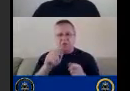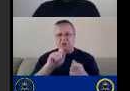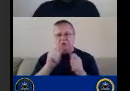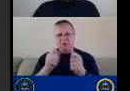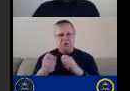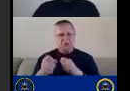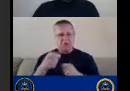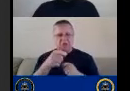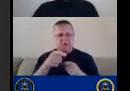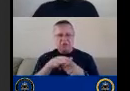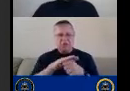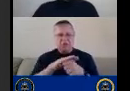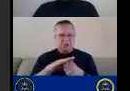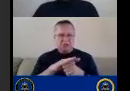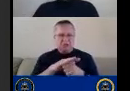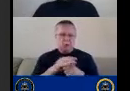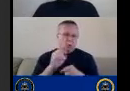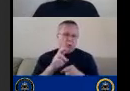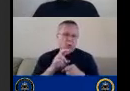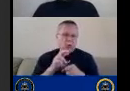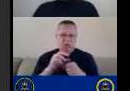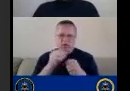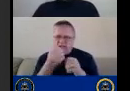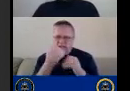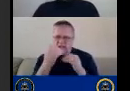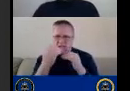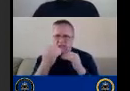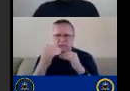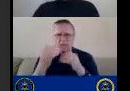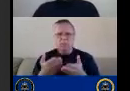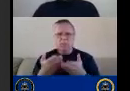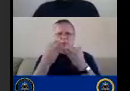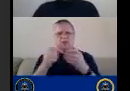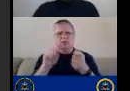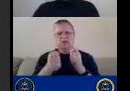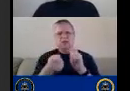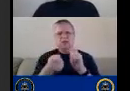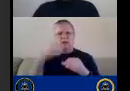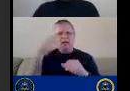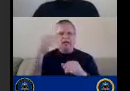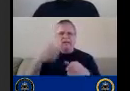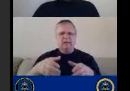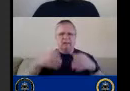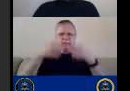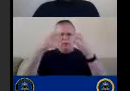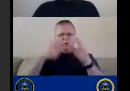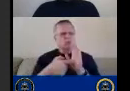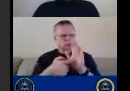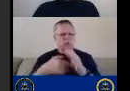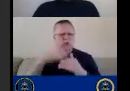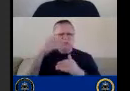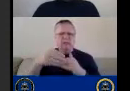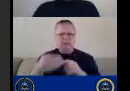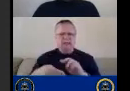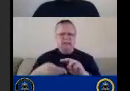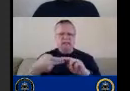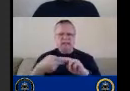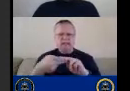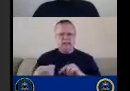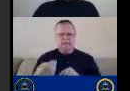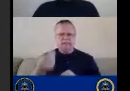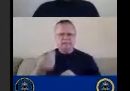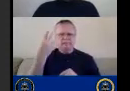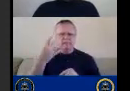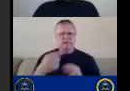for the site or very limited proposed changes for the exterior, which I'll get to on the next slide. This shows the